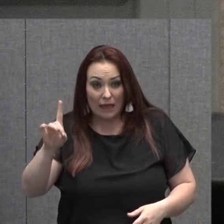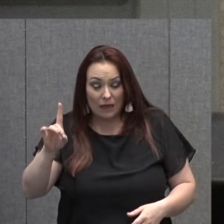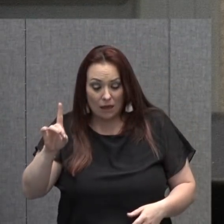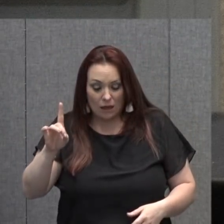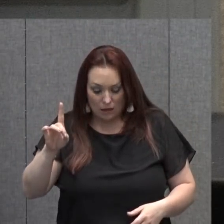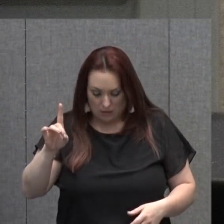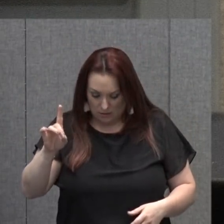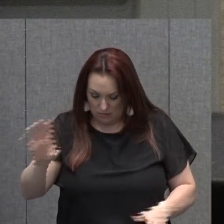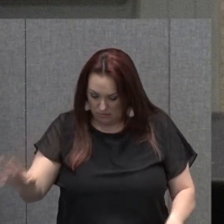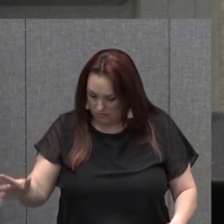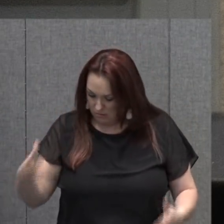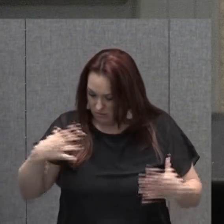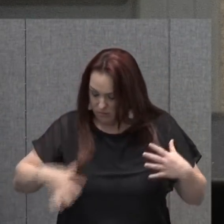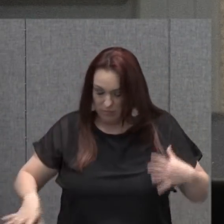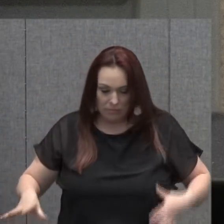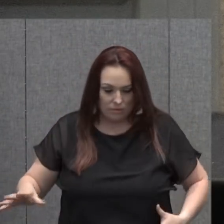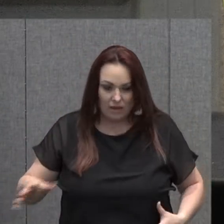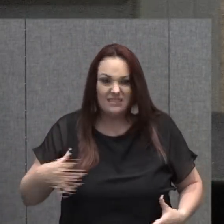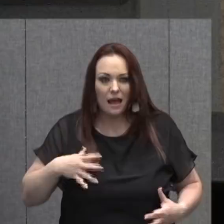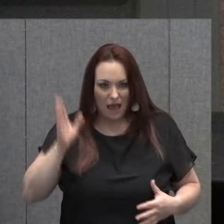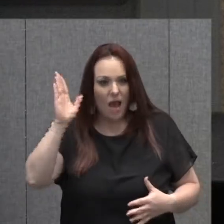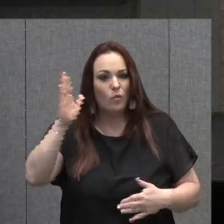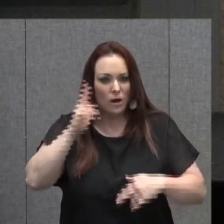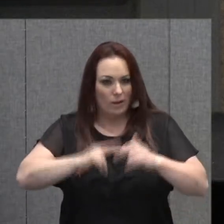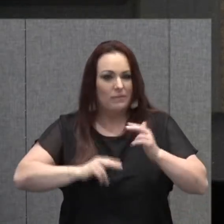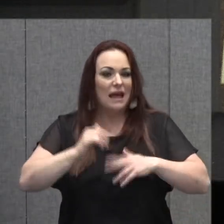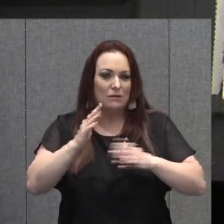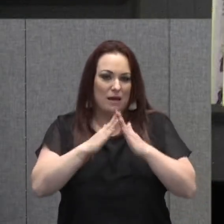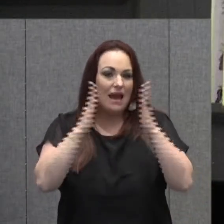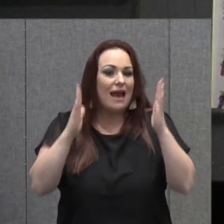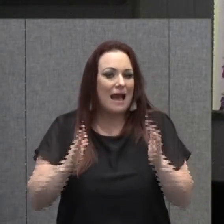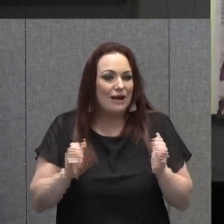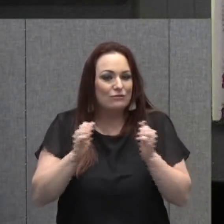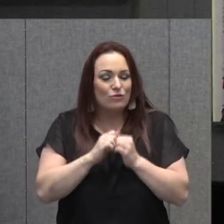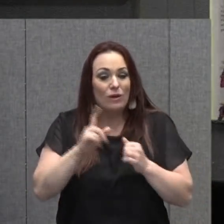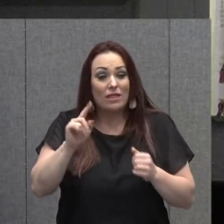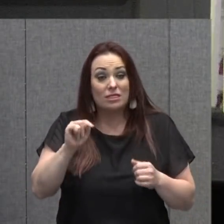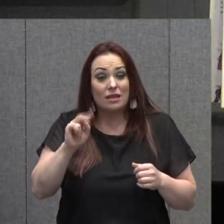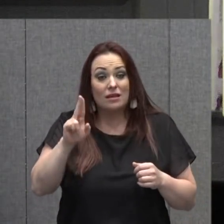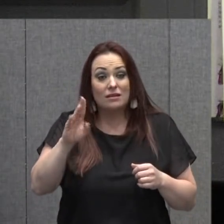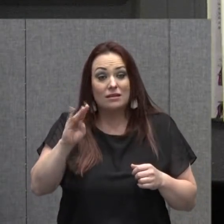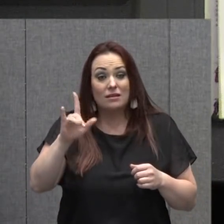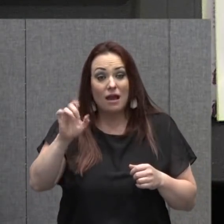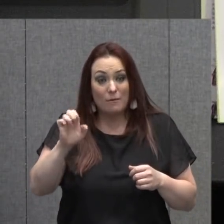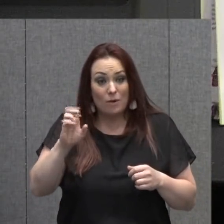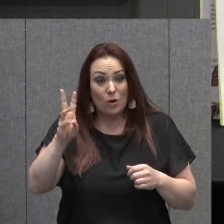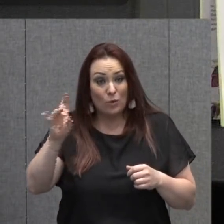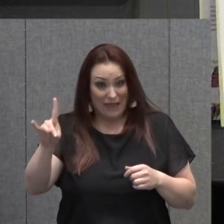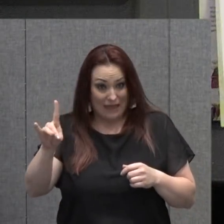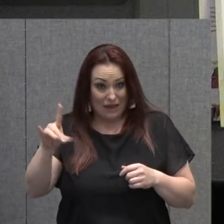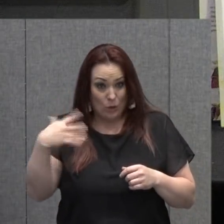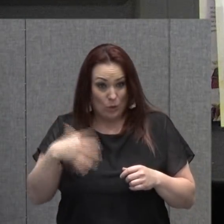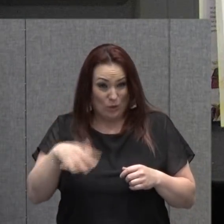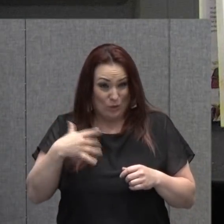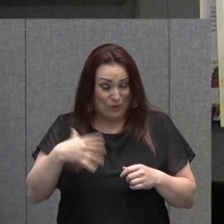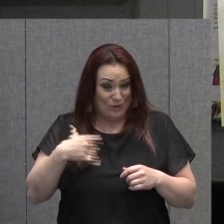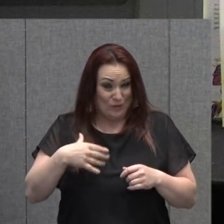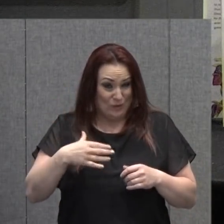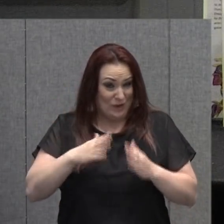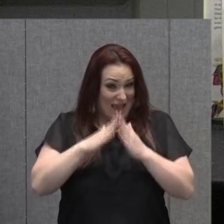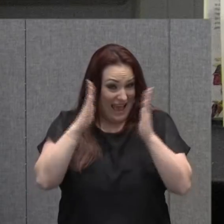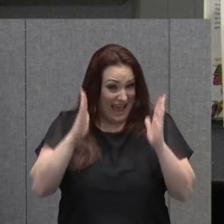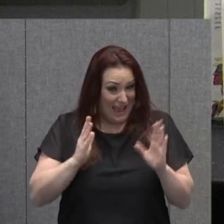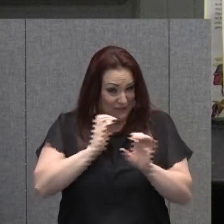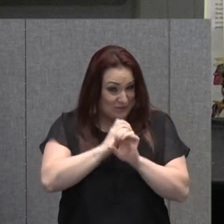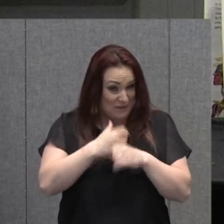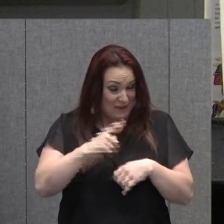them," and in no time at all, he did. Ooh, house of tumbleweeds. Doesn't sound very cozy.